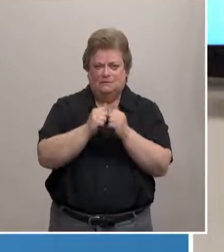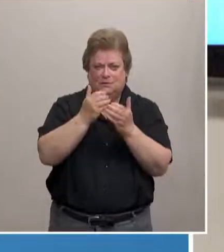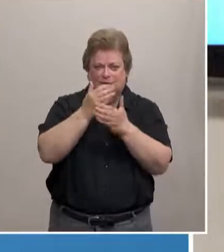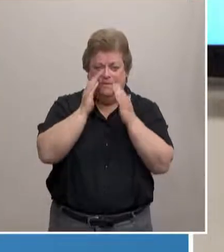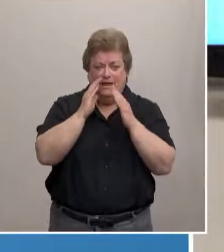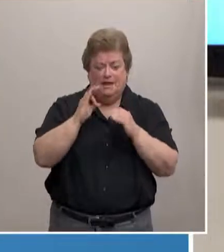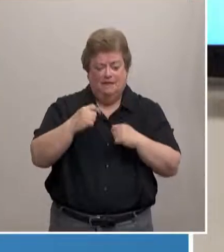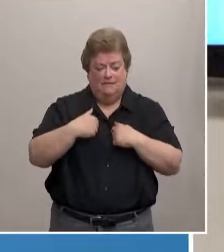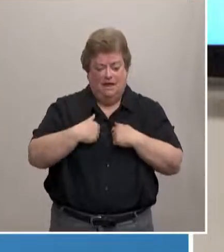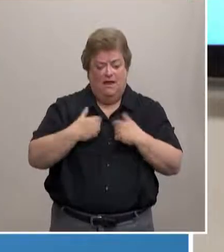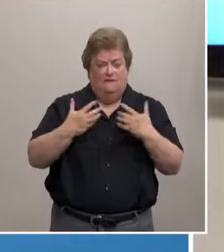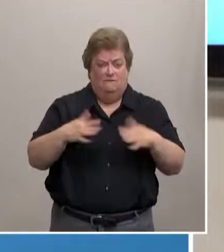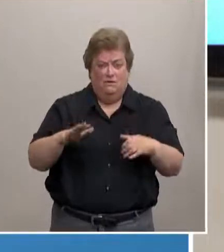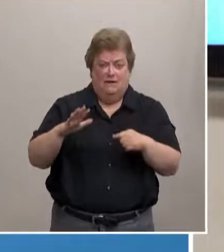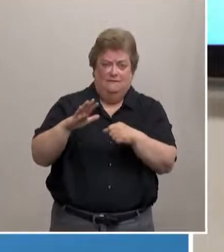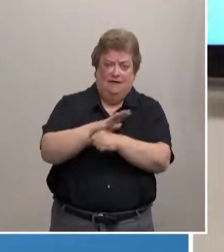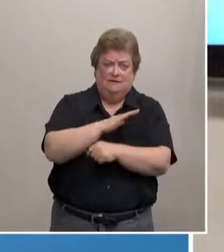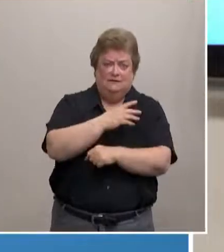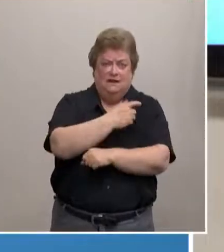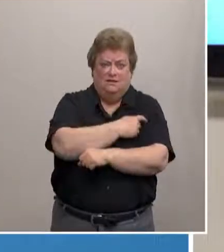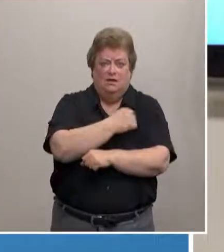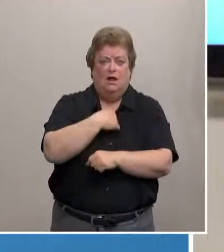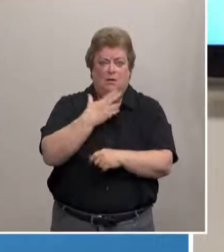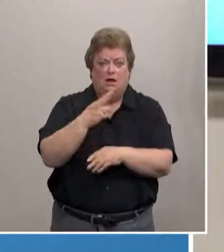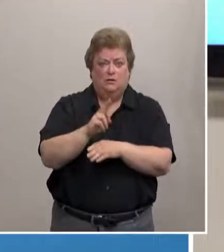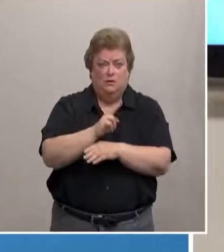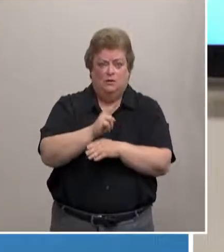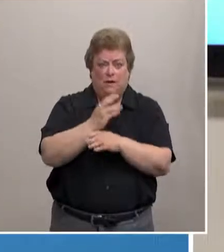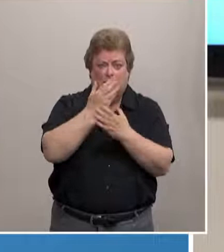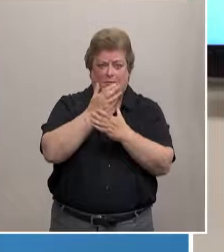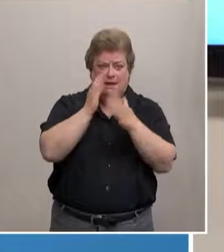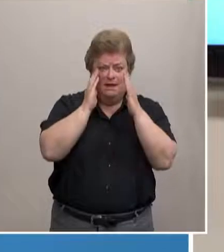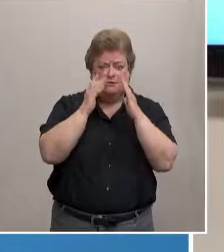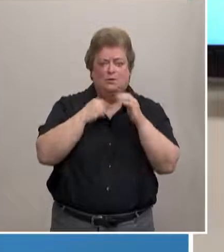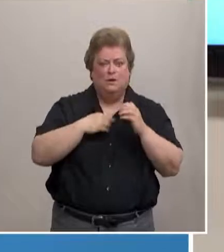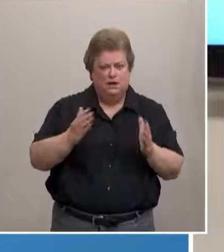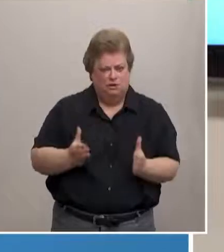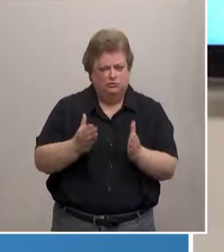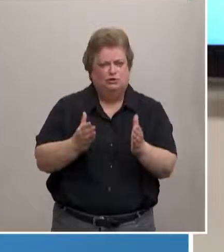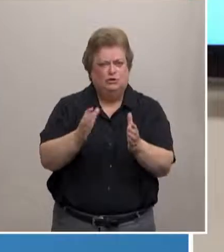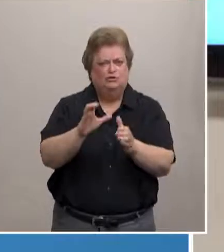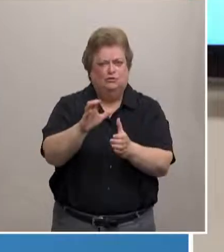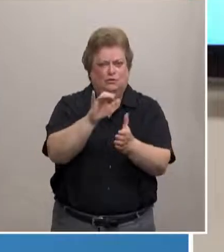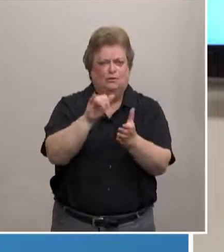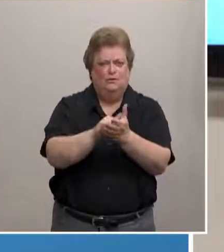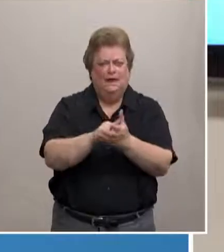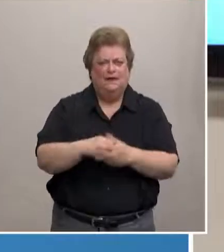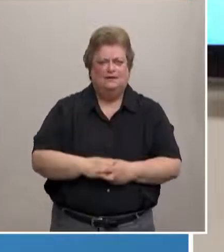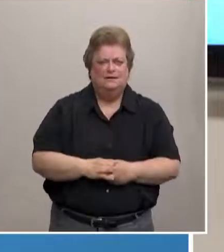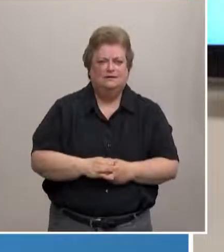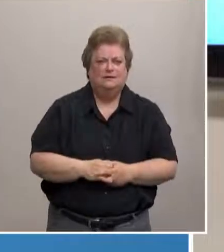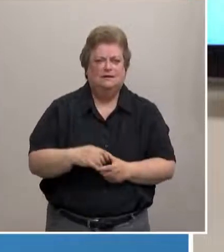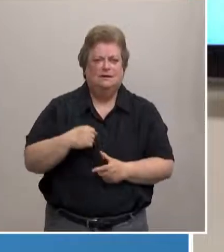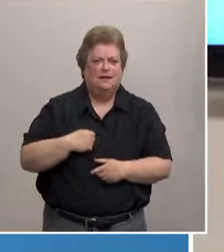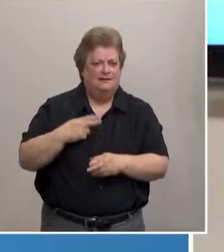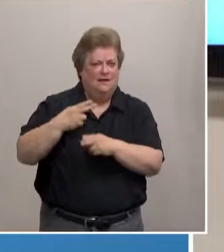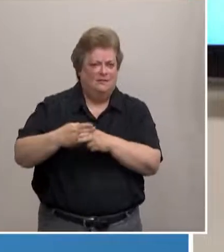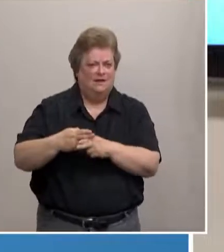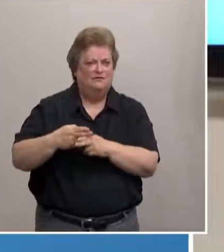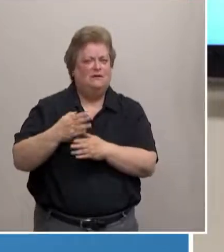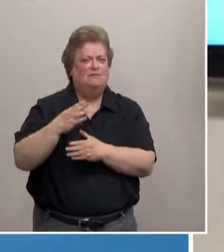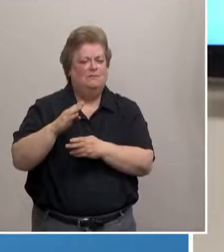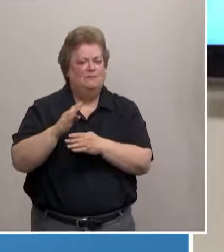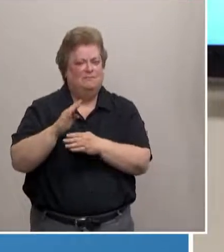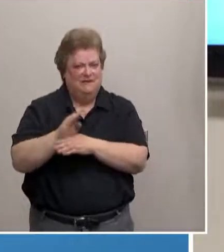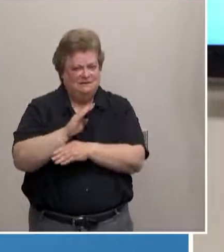vaccinated and want to continue to wear a mask in public places, we really encourage you to do so. As I mentioned, businesses have